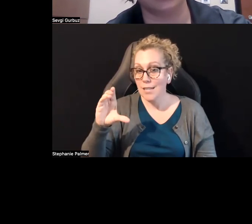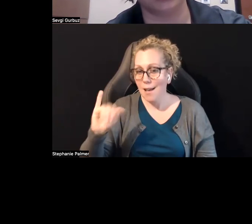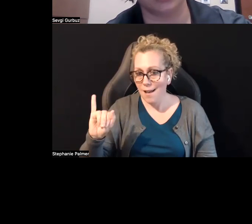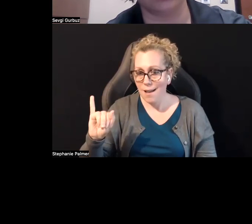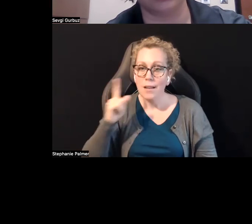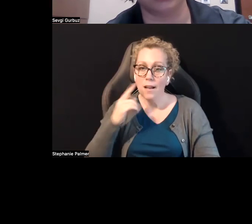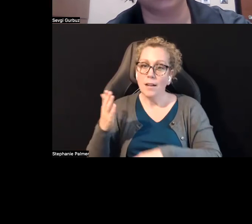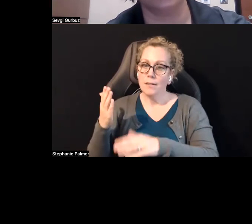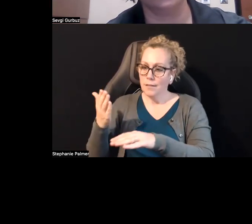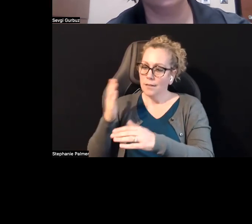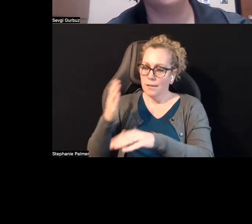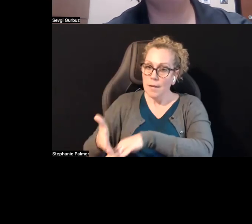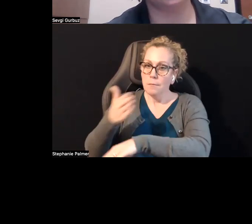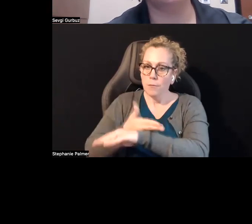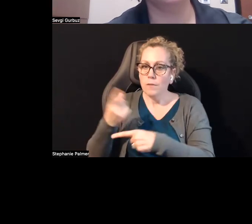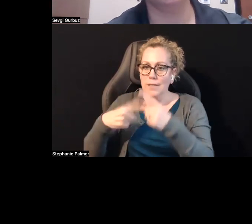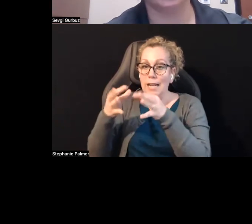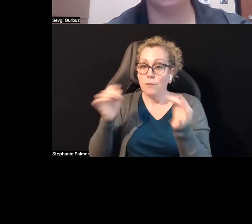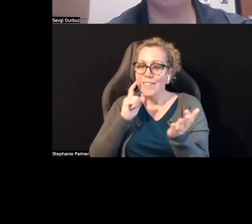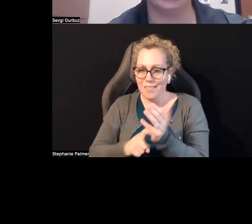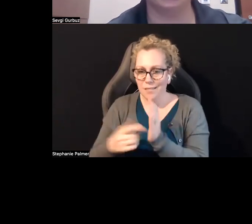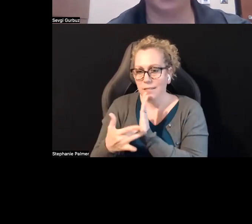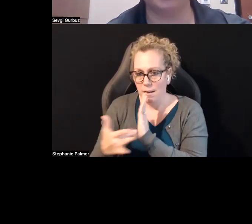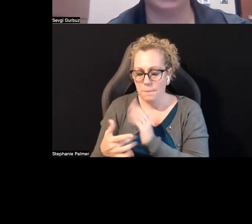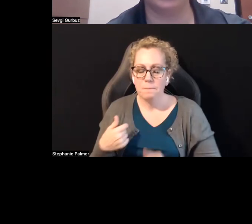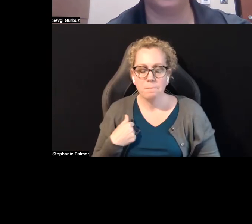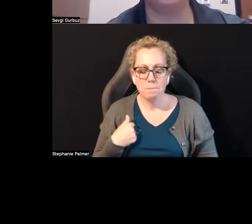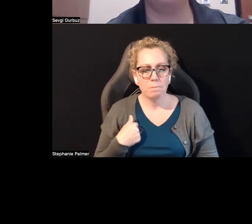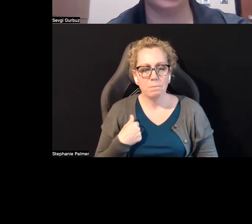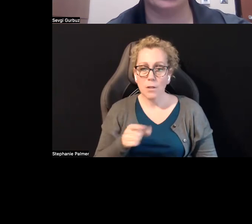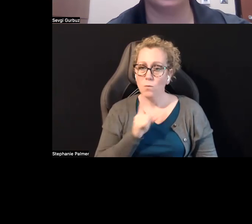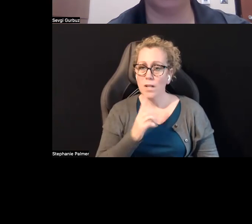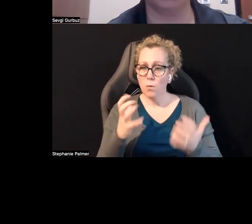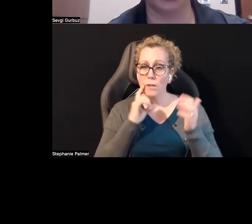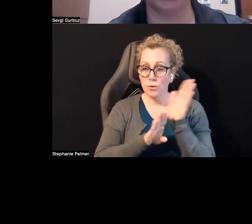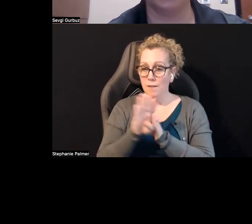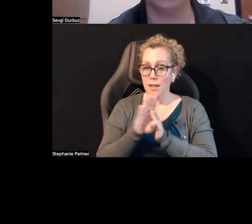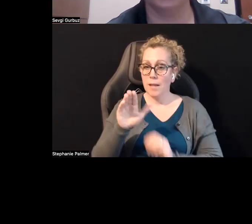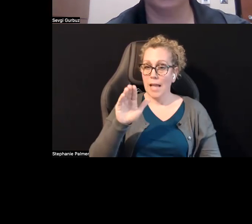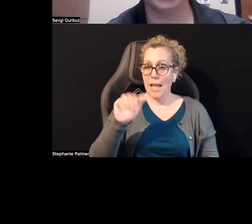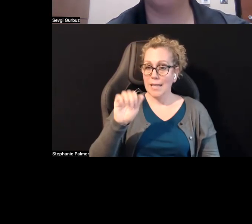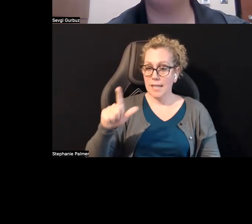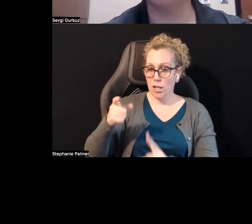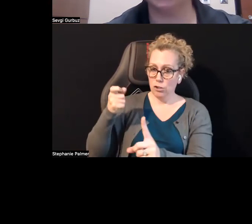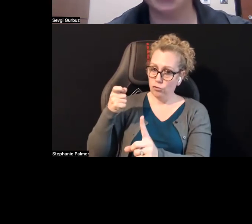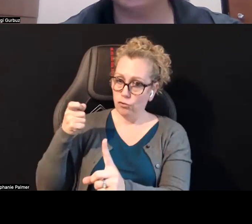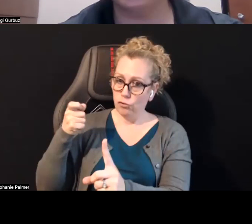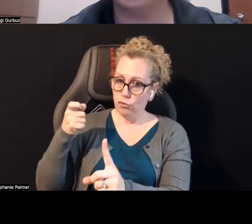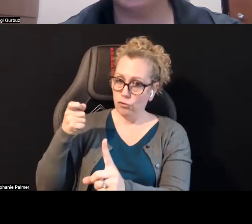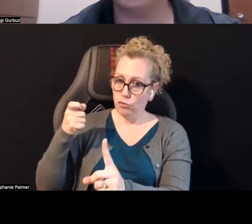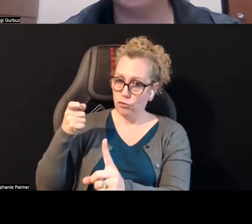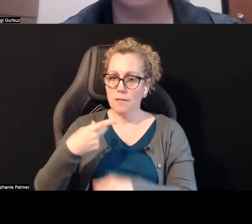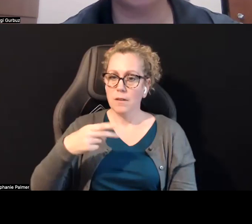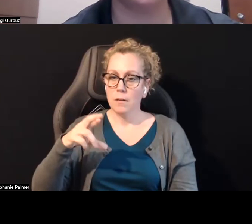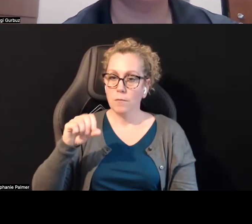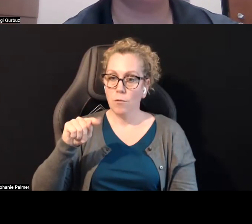language recognition technologies. We would like to try to develop an ASL triggered kind of prototype. This